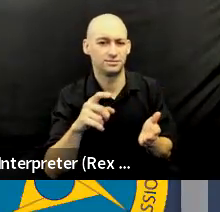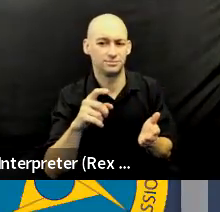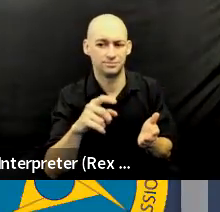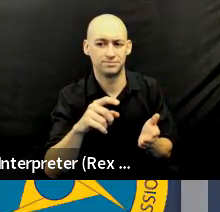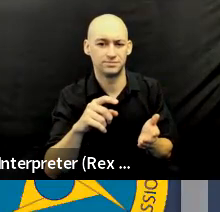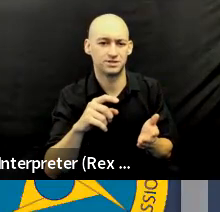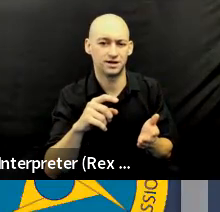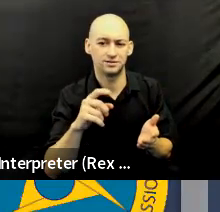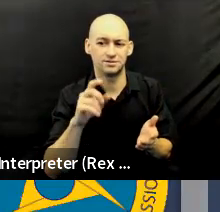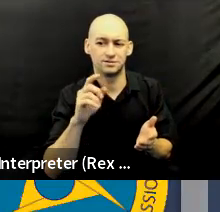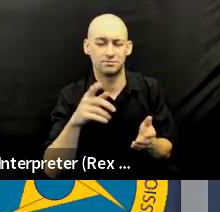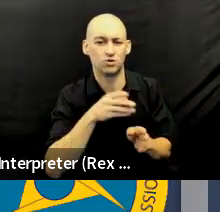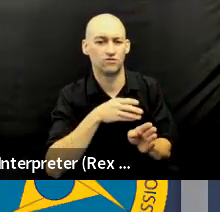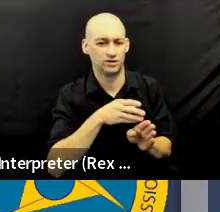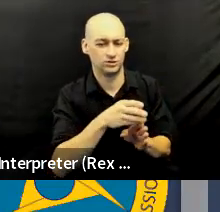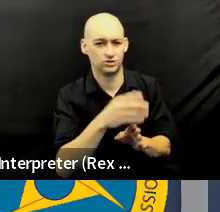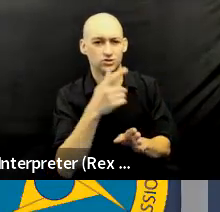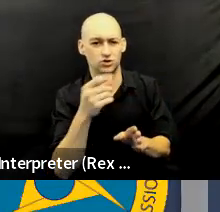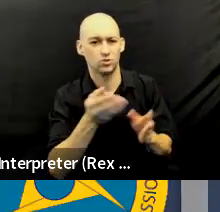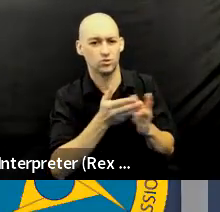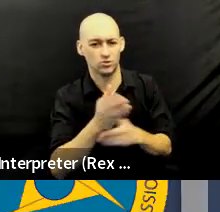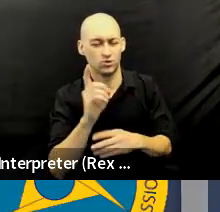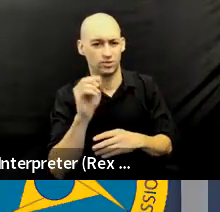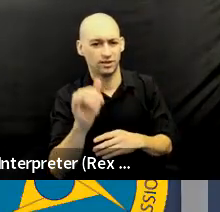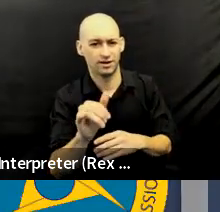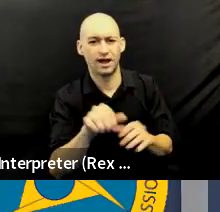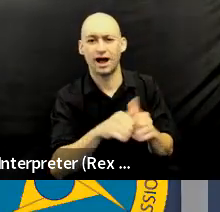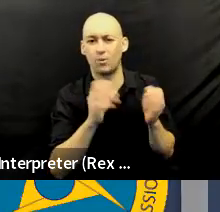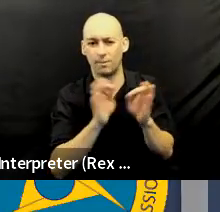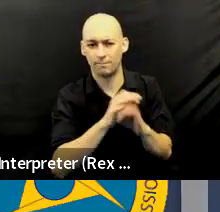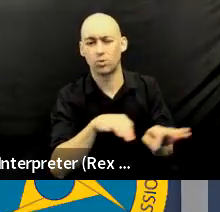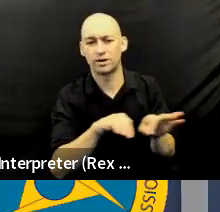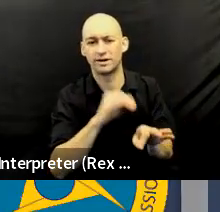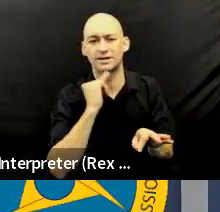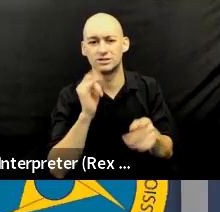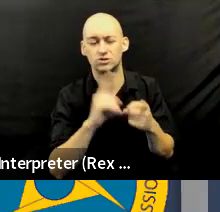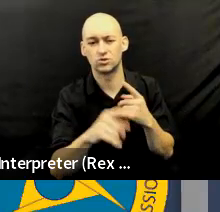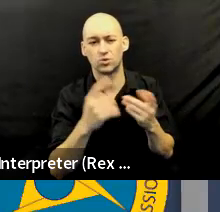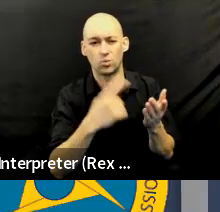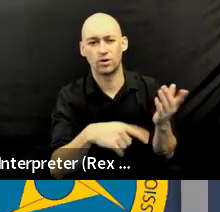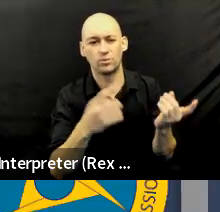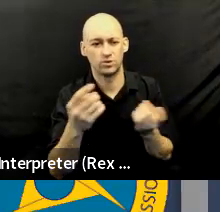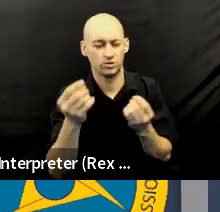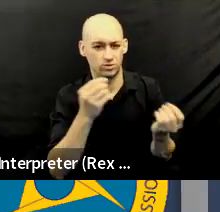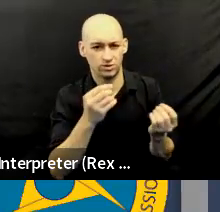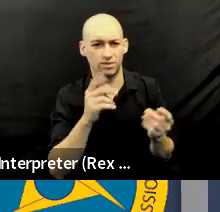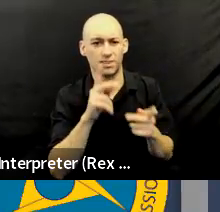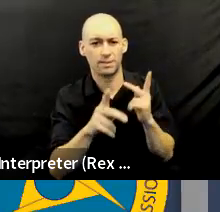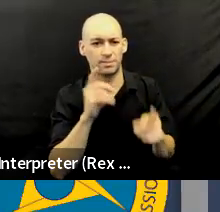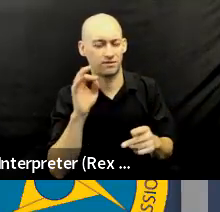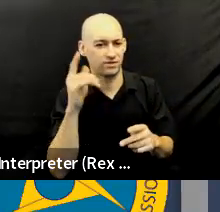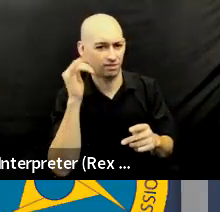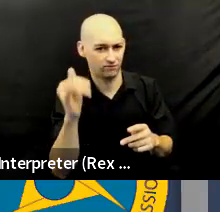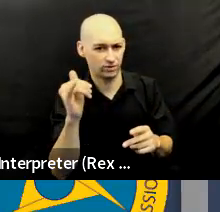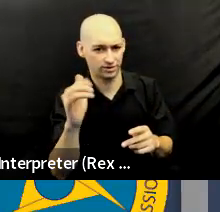the professionals that go about doing that, and just how important that is to what we do for, the people of California, right?